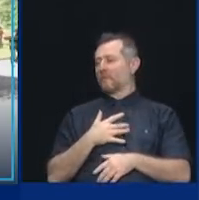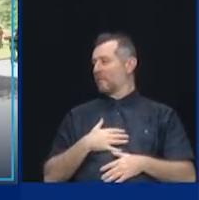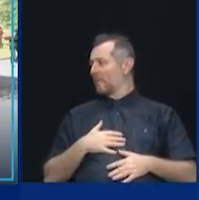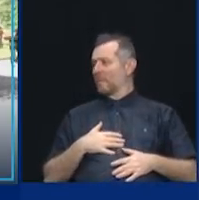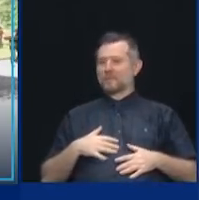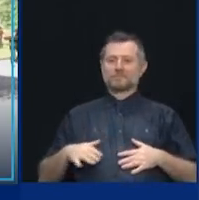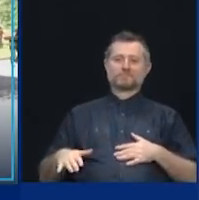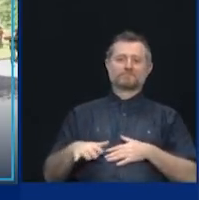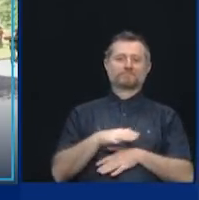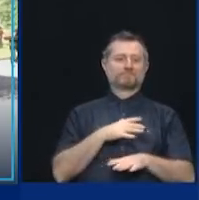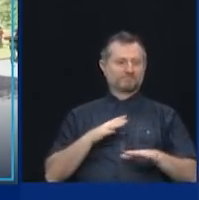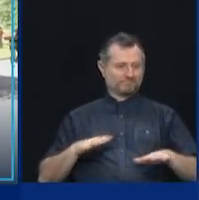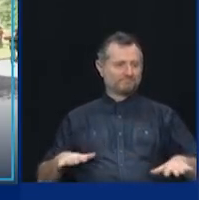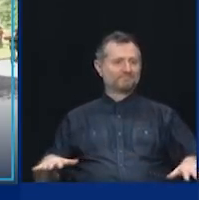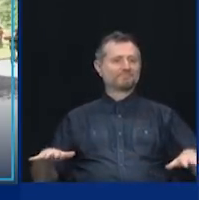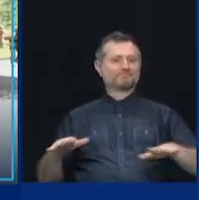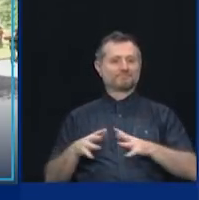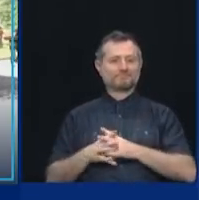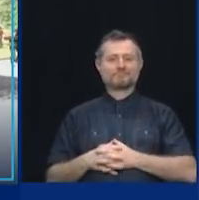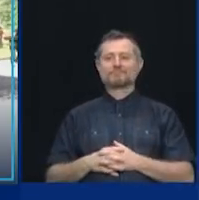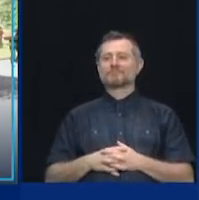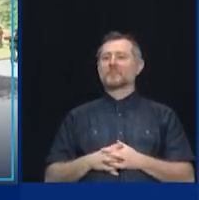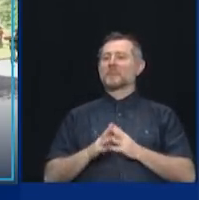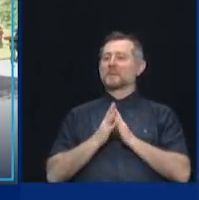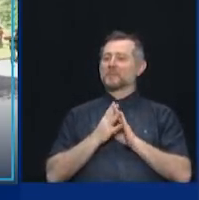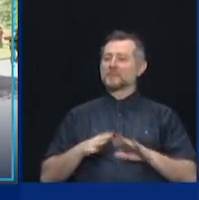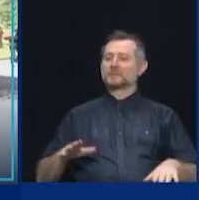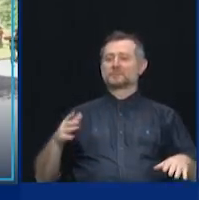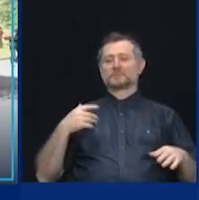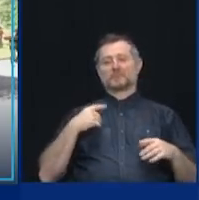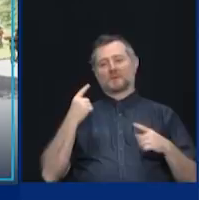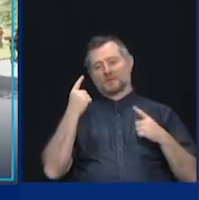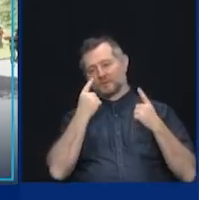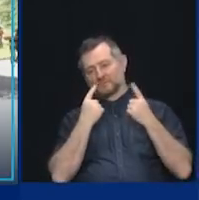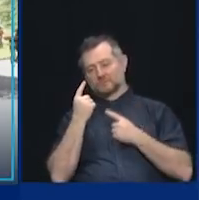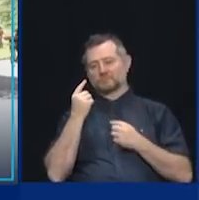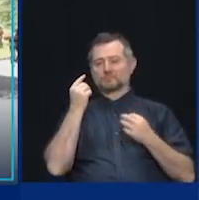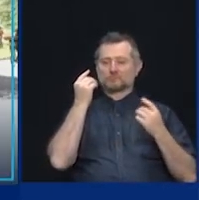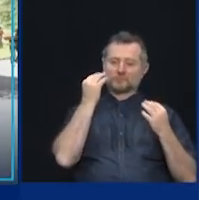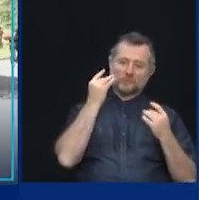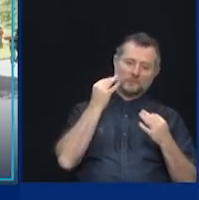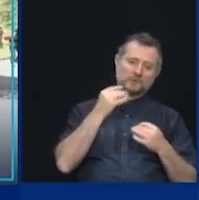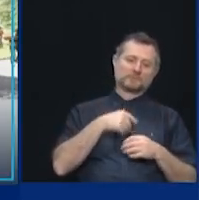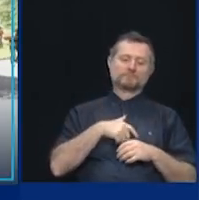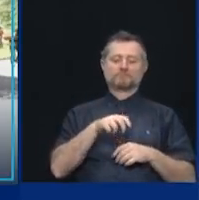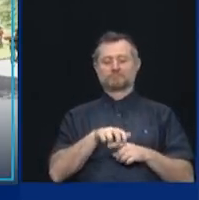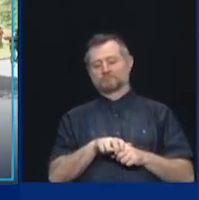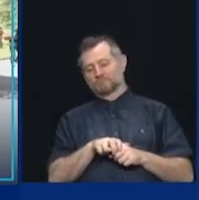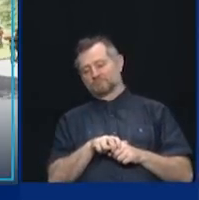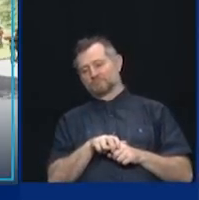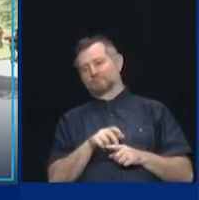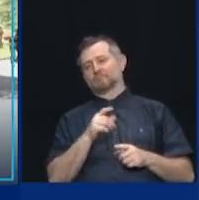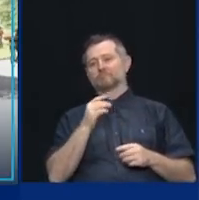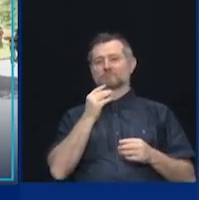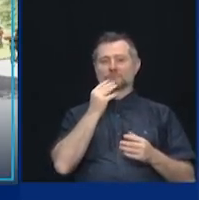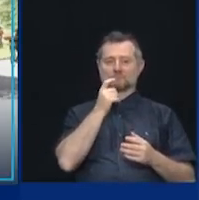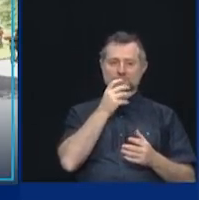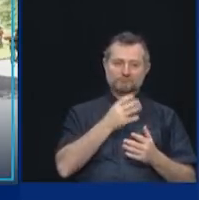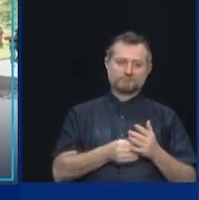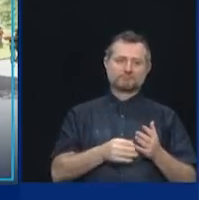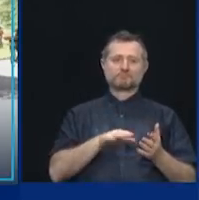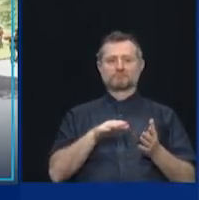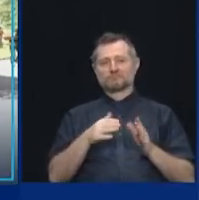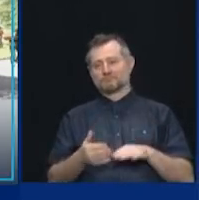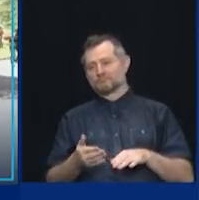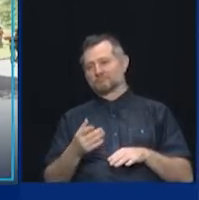and contemplation, where people can come and remember those who were lost. People can remember this